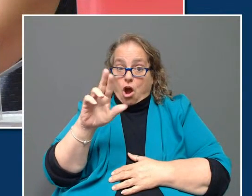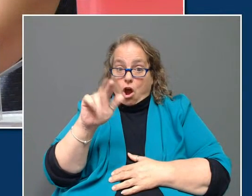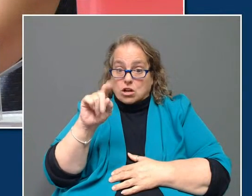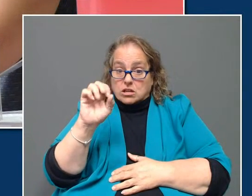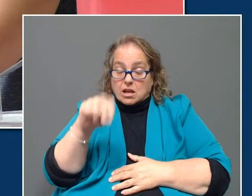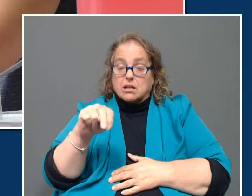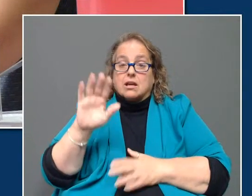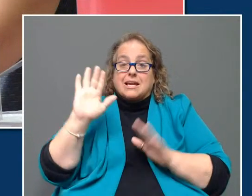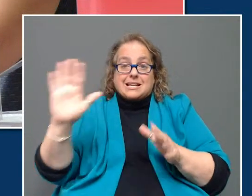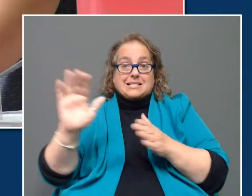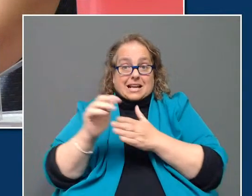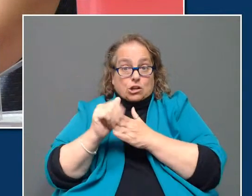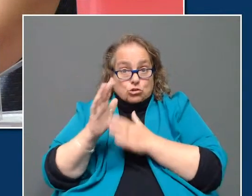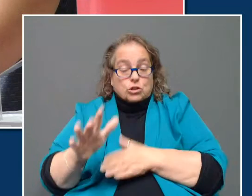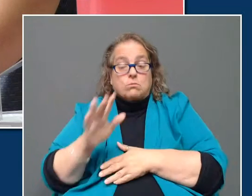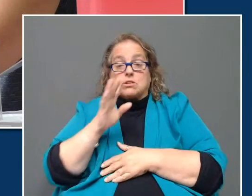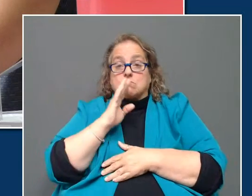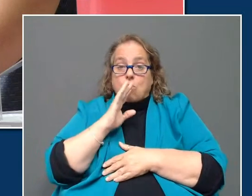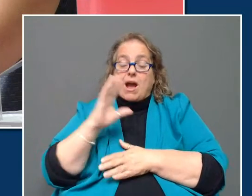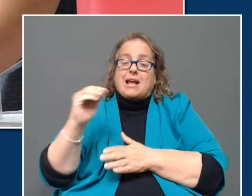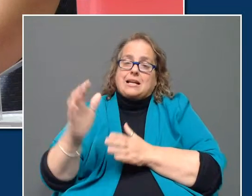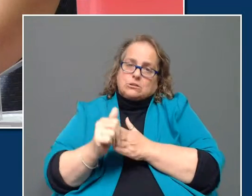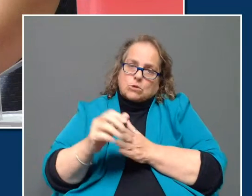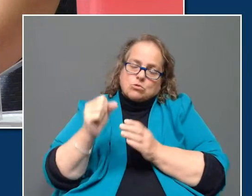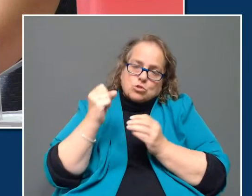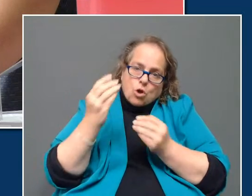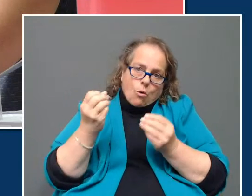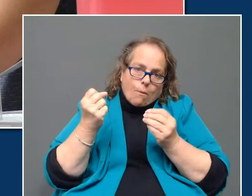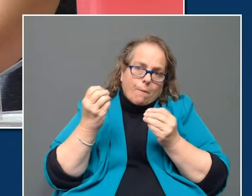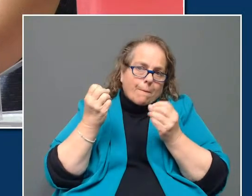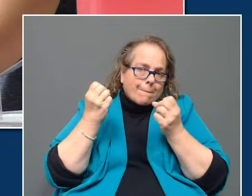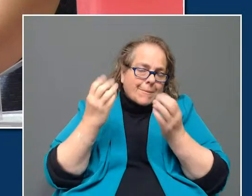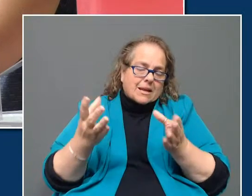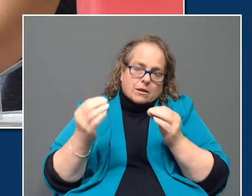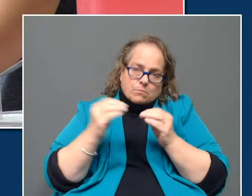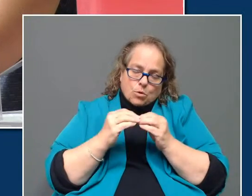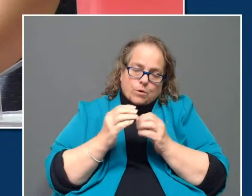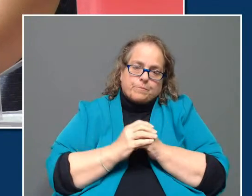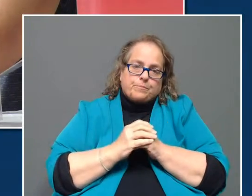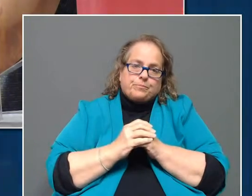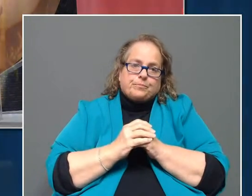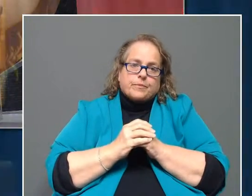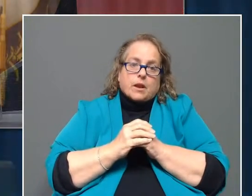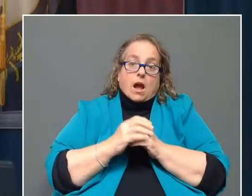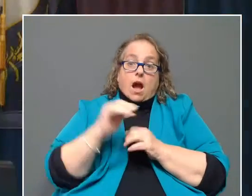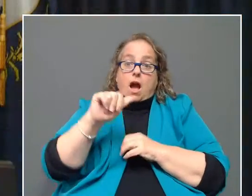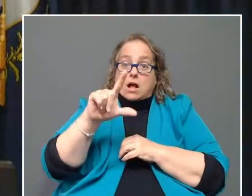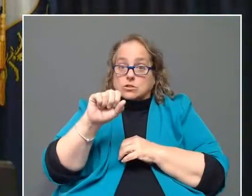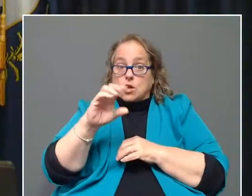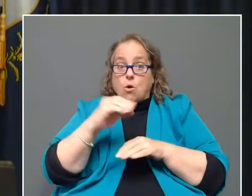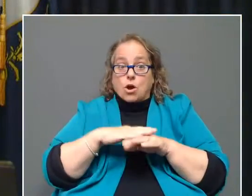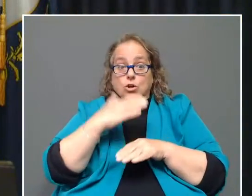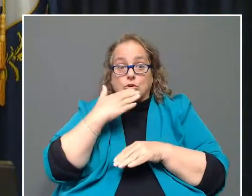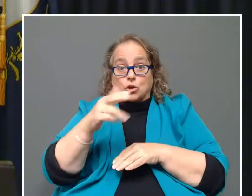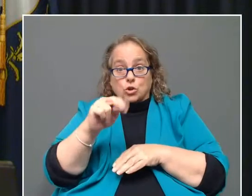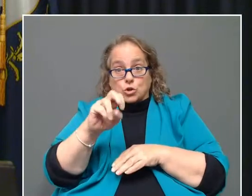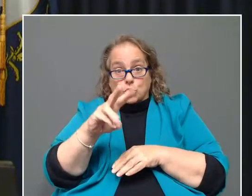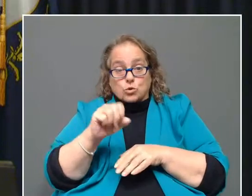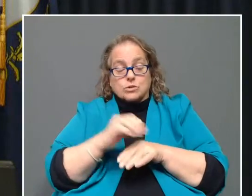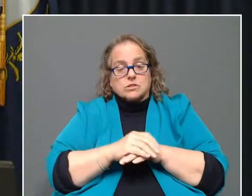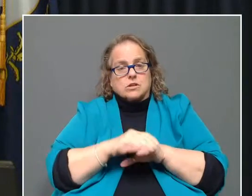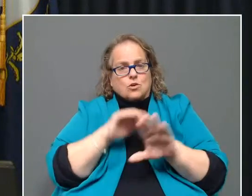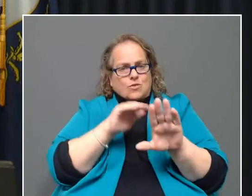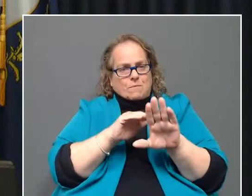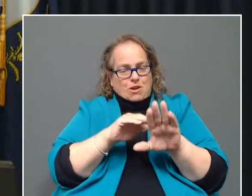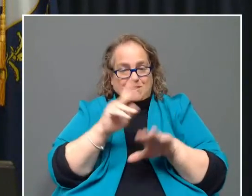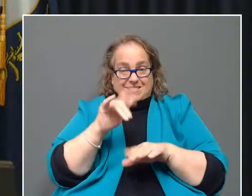leadership of so many more. All right, also on good news and on vaccines, a reminder, Kentuckians age